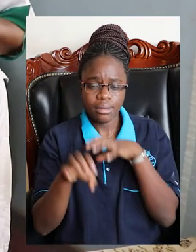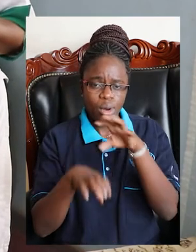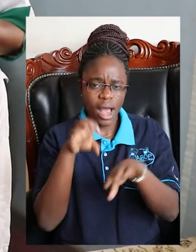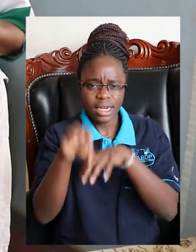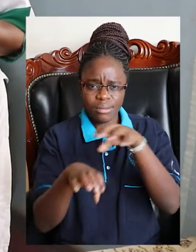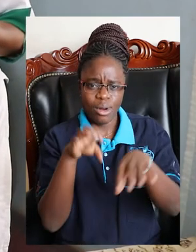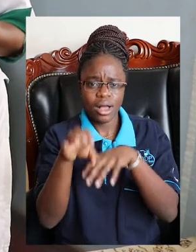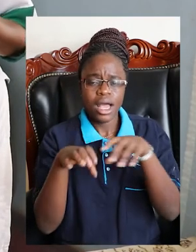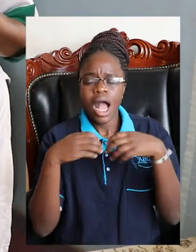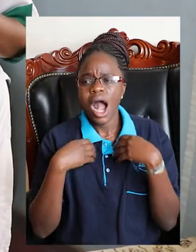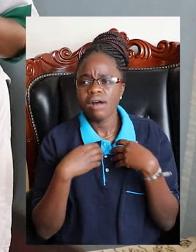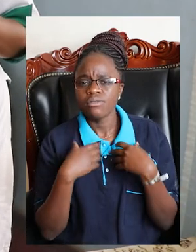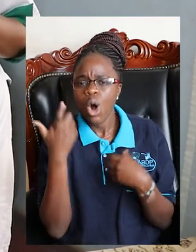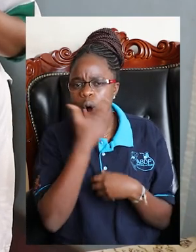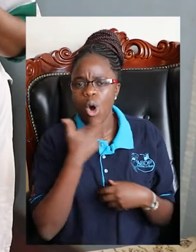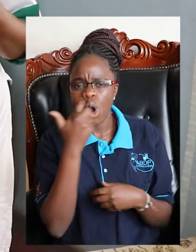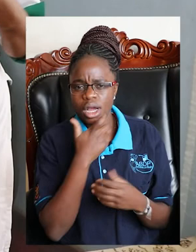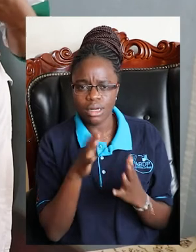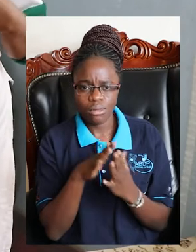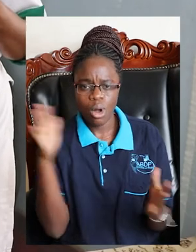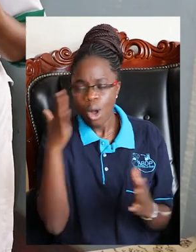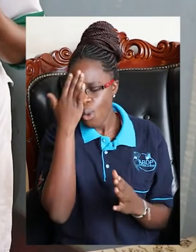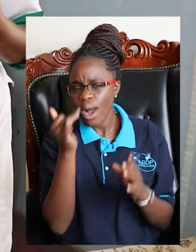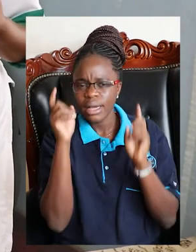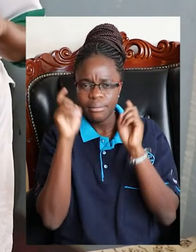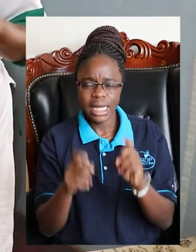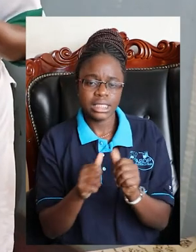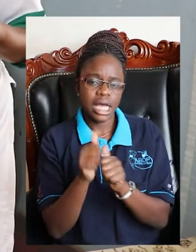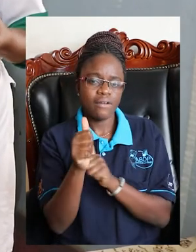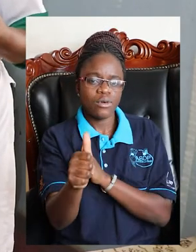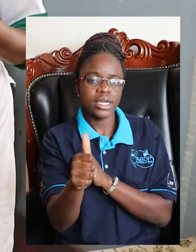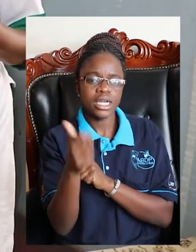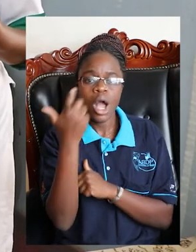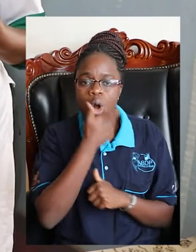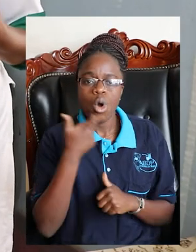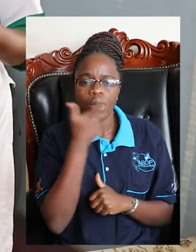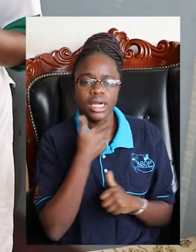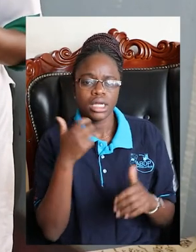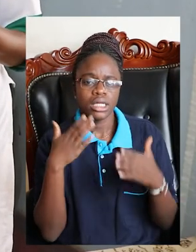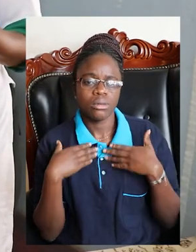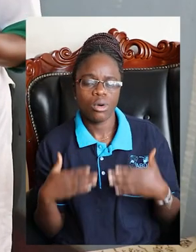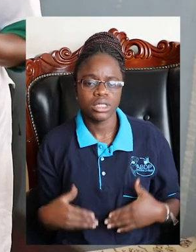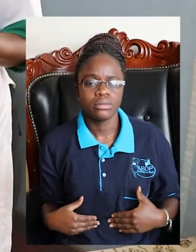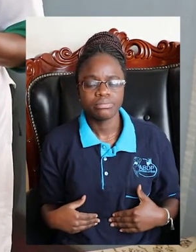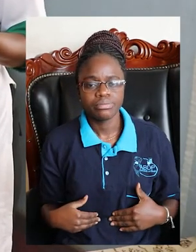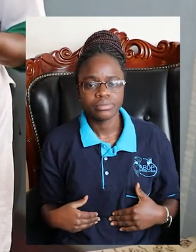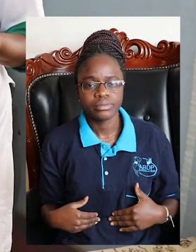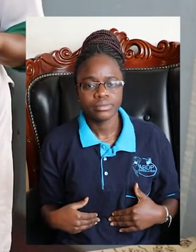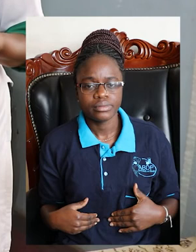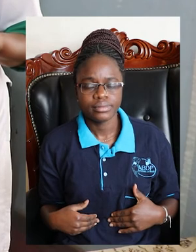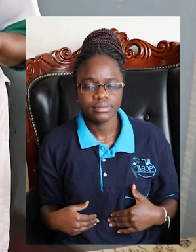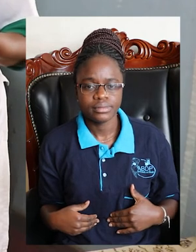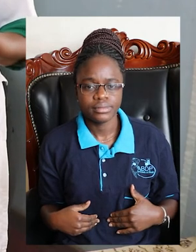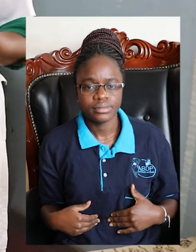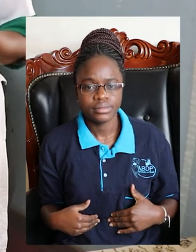animal proteins have some fats, hidden fats, and that is what we are trying to avoid, to take in a lot of fats or oils into our bodies. And